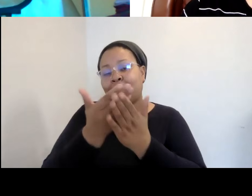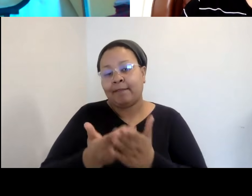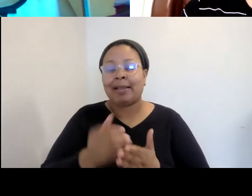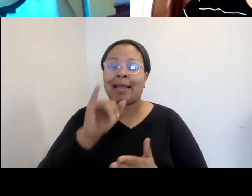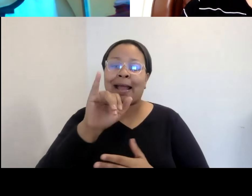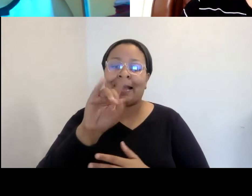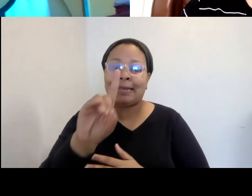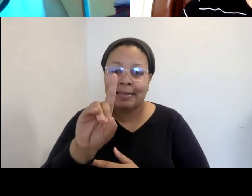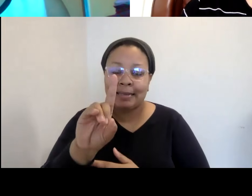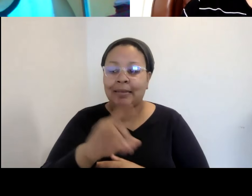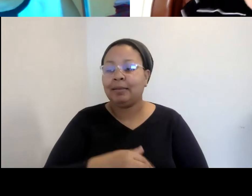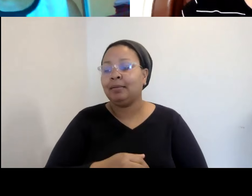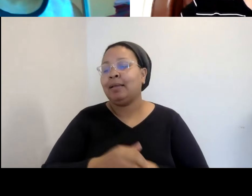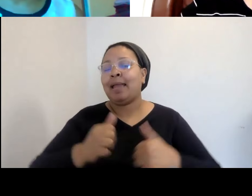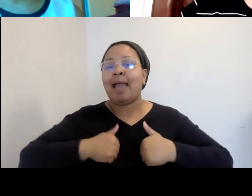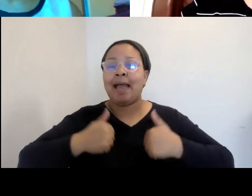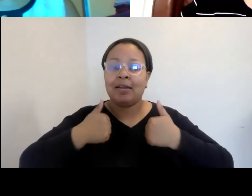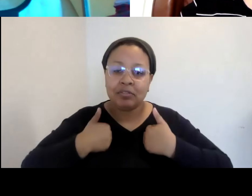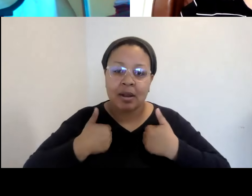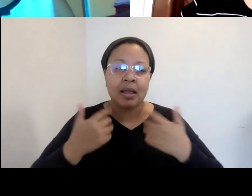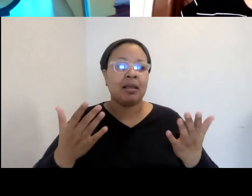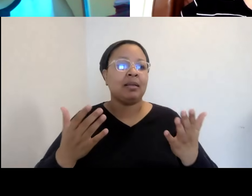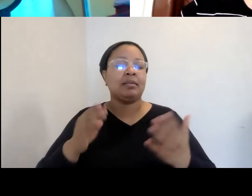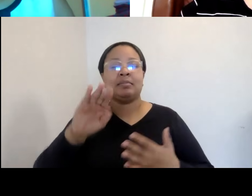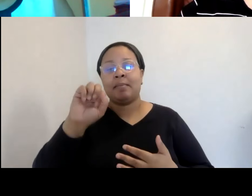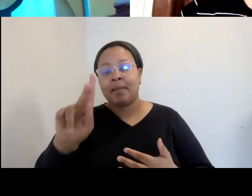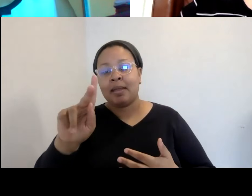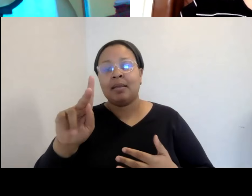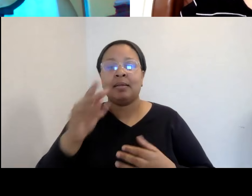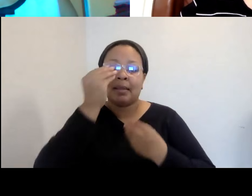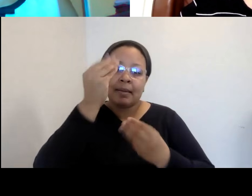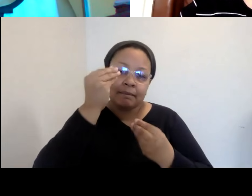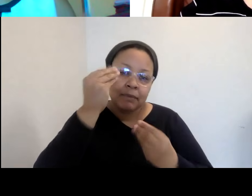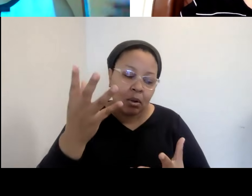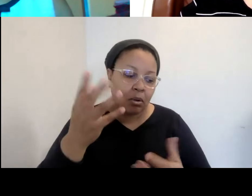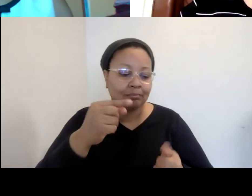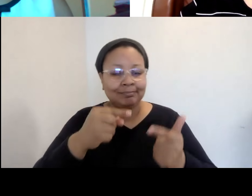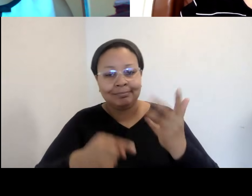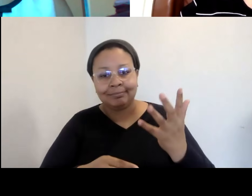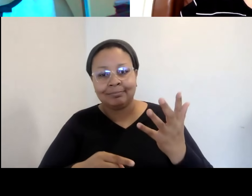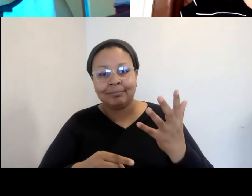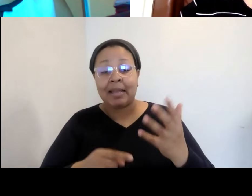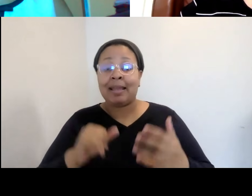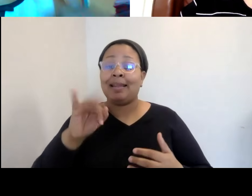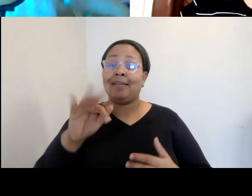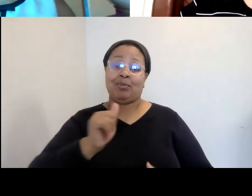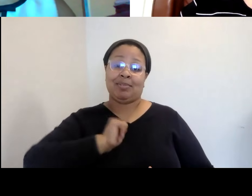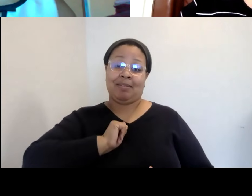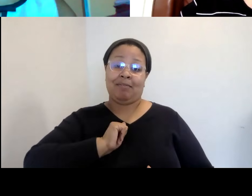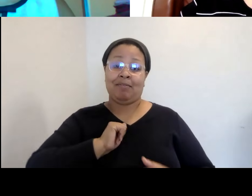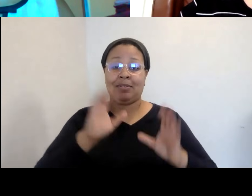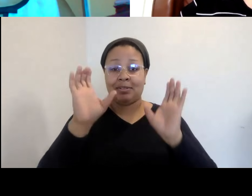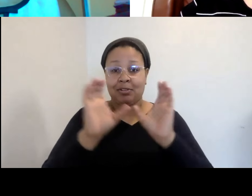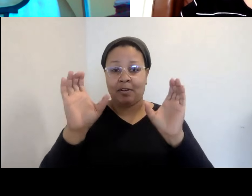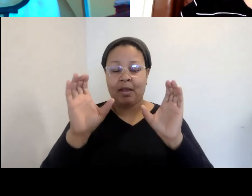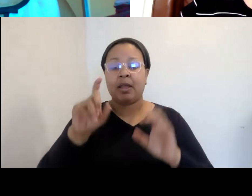verified, address, banking information, and things like that. And then if you're self-certifying, like I said, you're going to